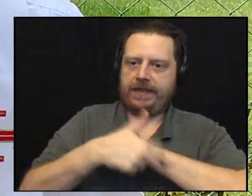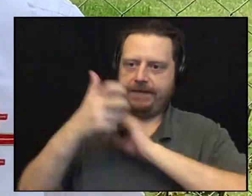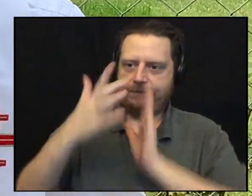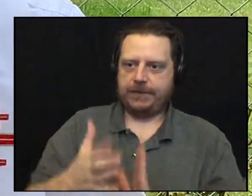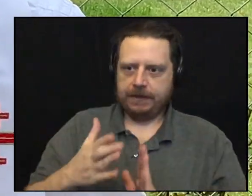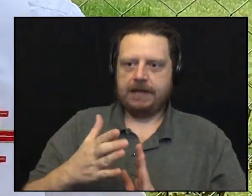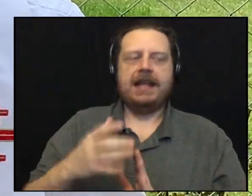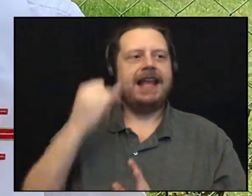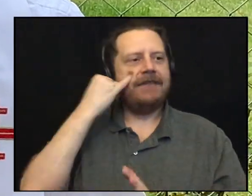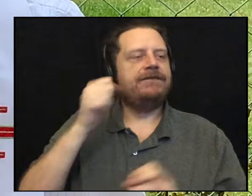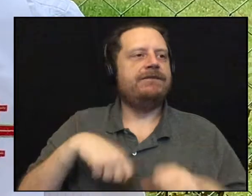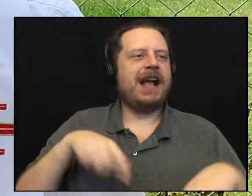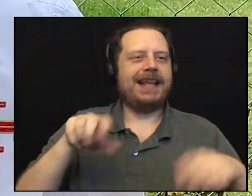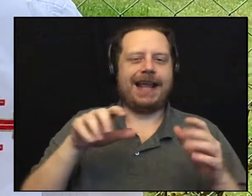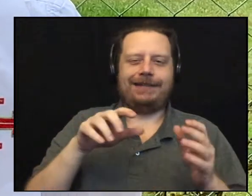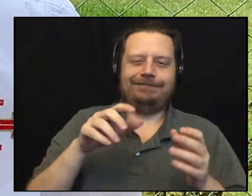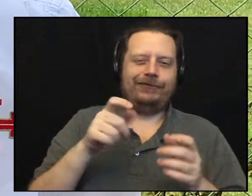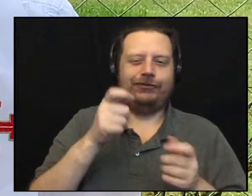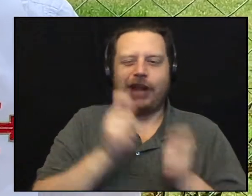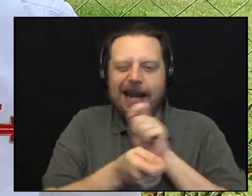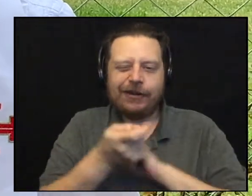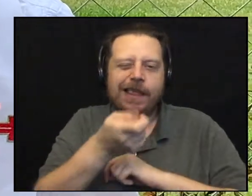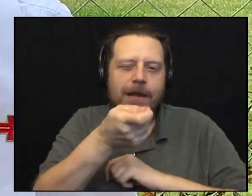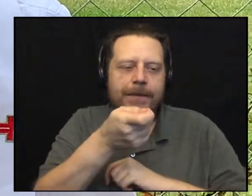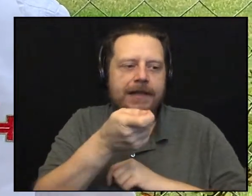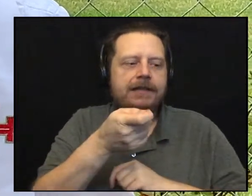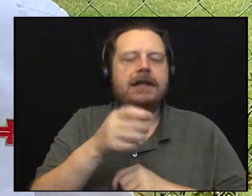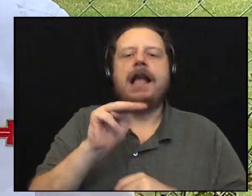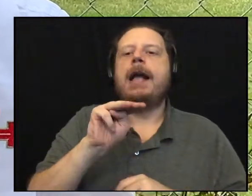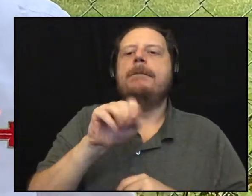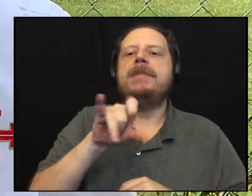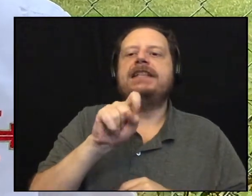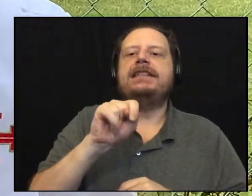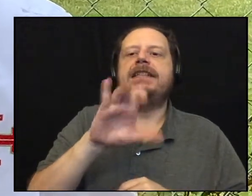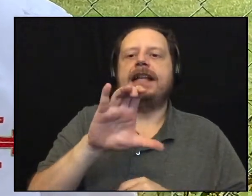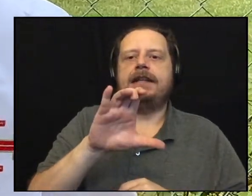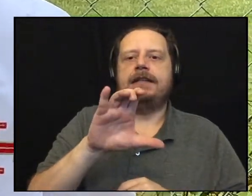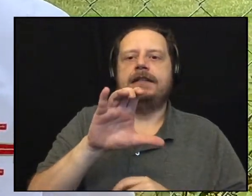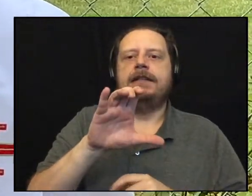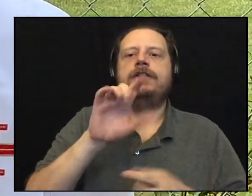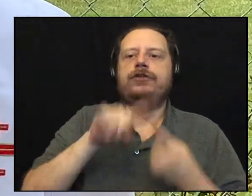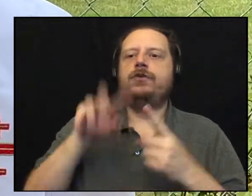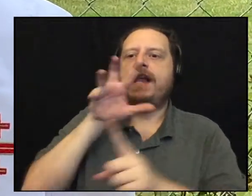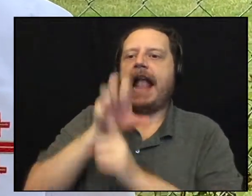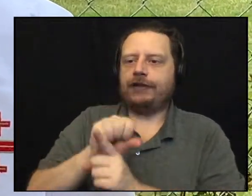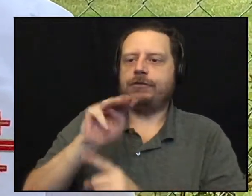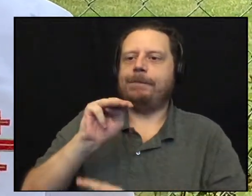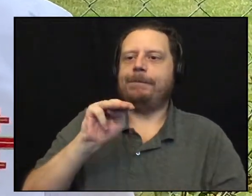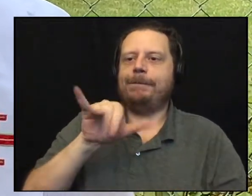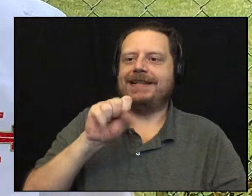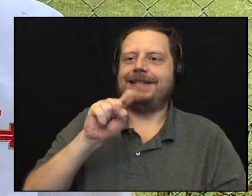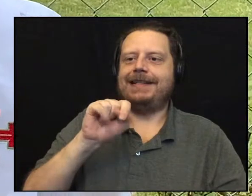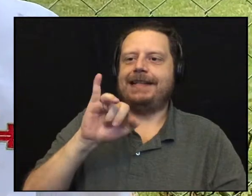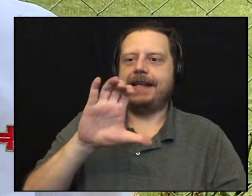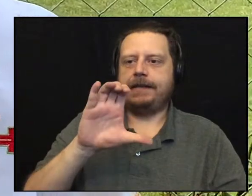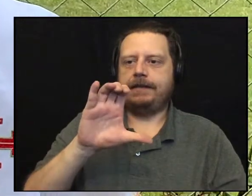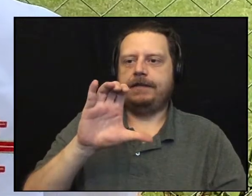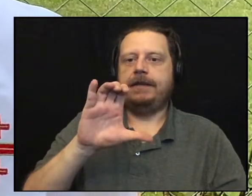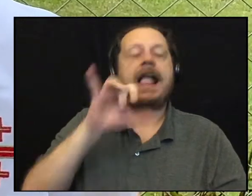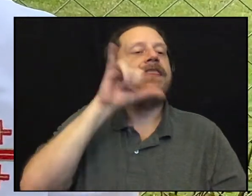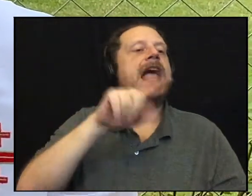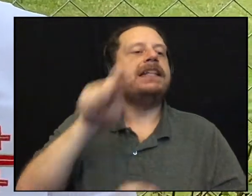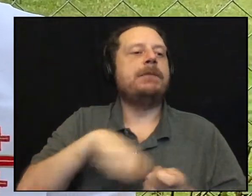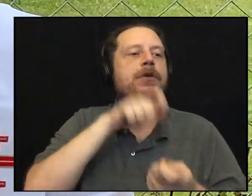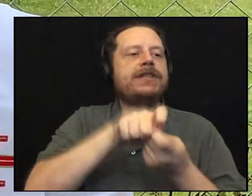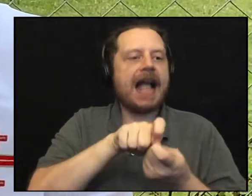little bit, it takes a mystic to catch a mystic. And that is precisely